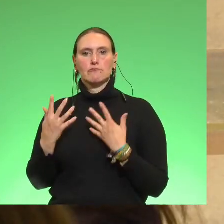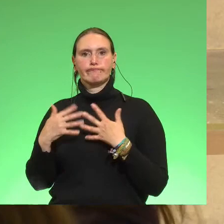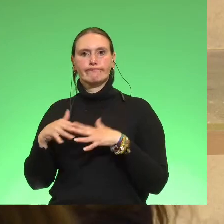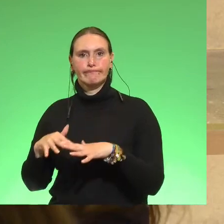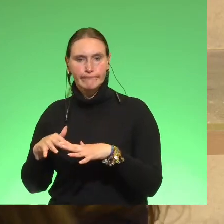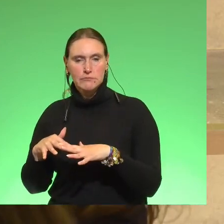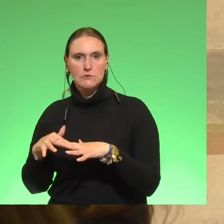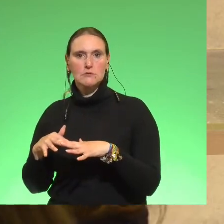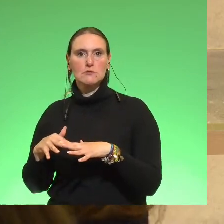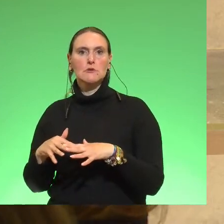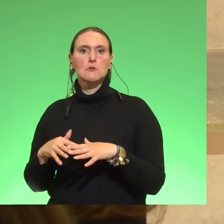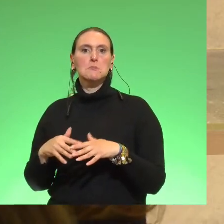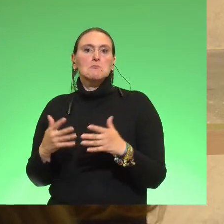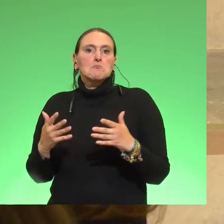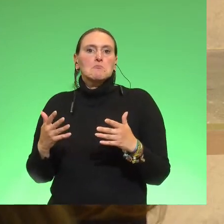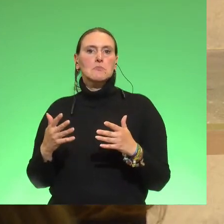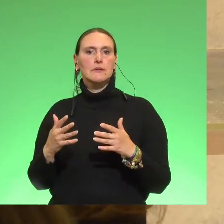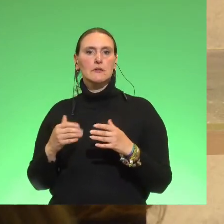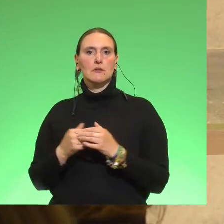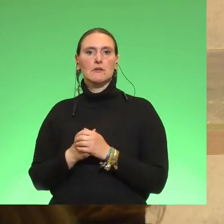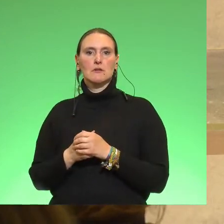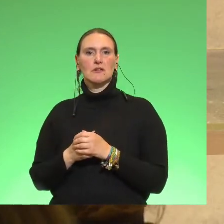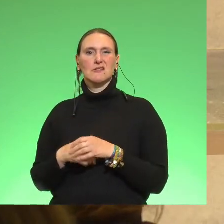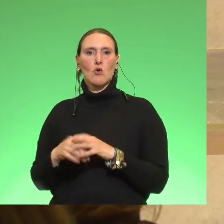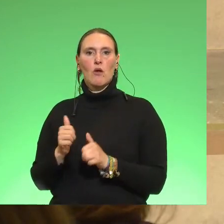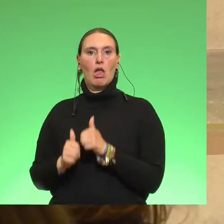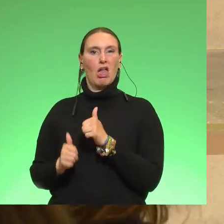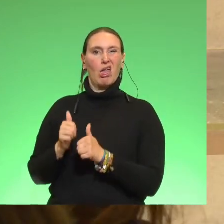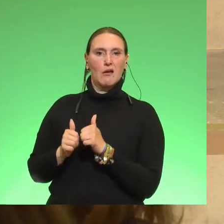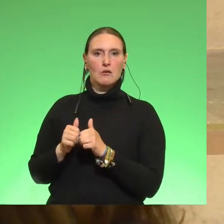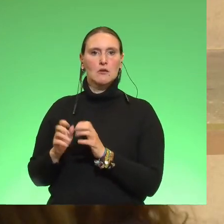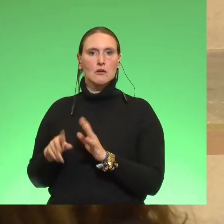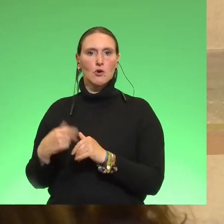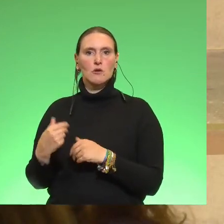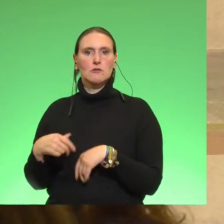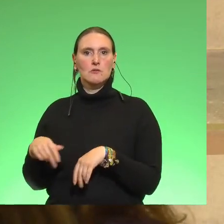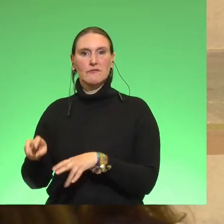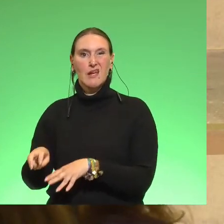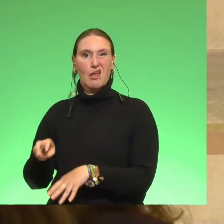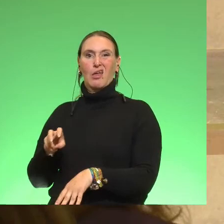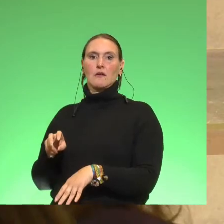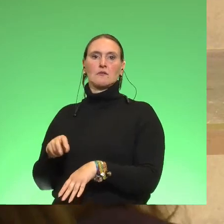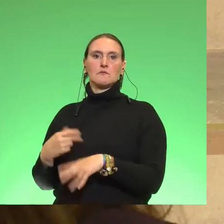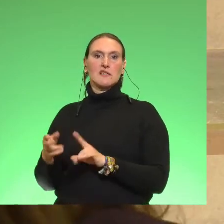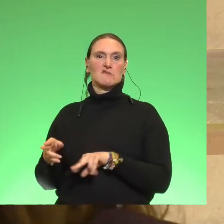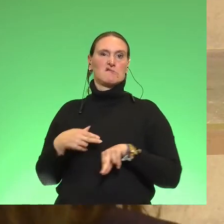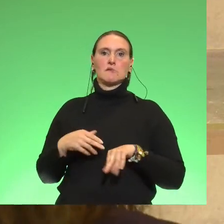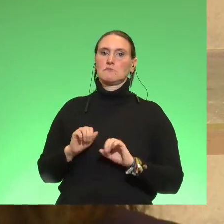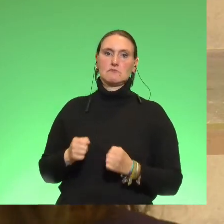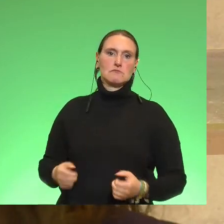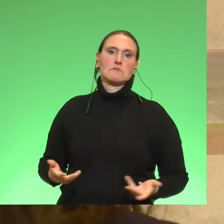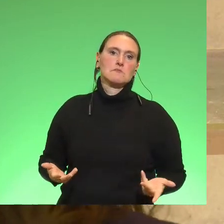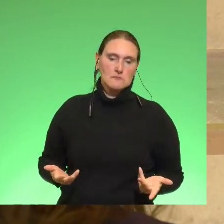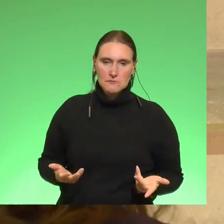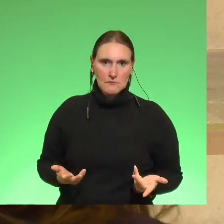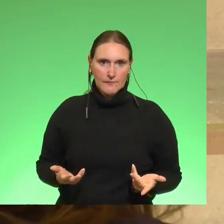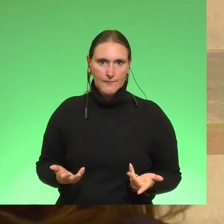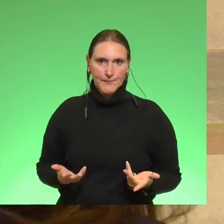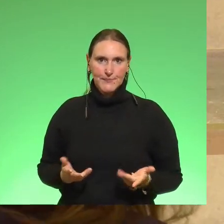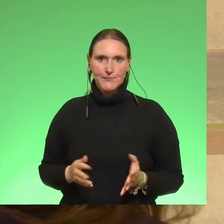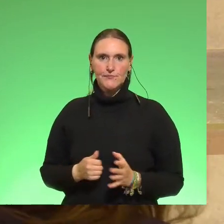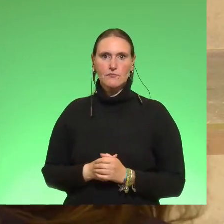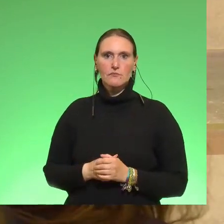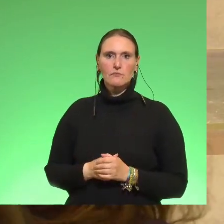you can't bet on a return, you can't bet on a projected